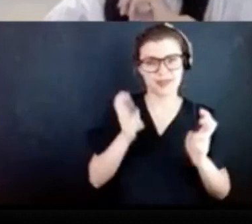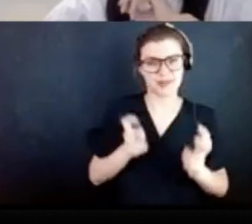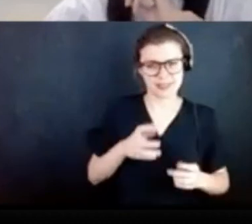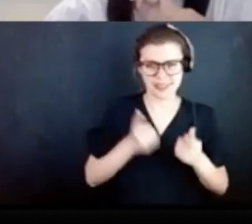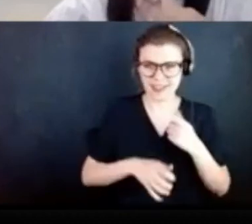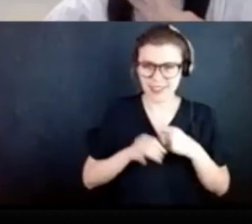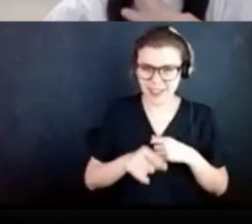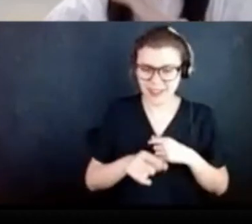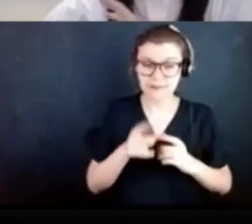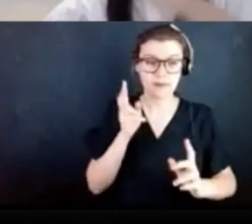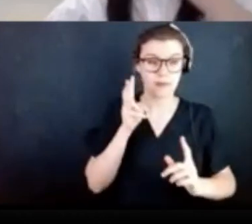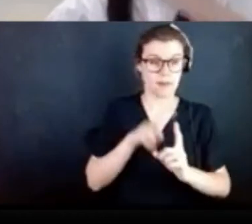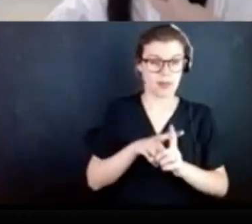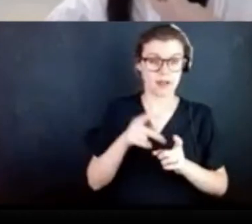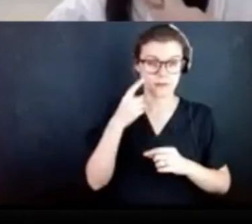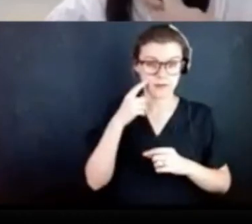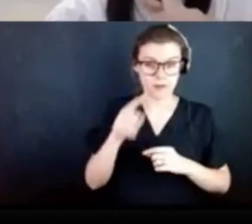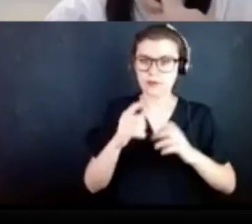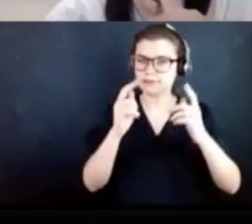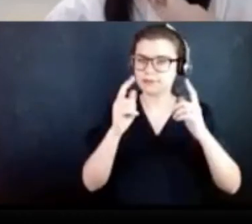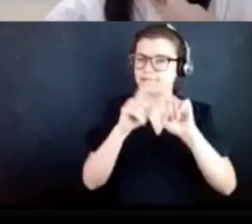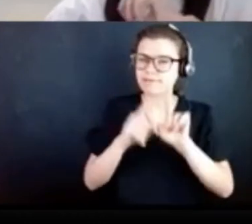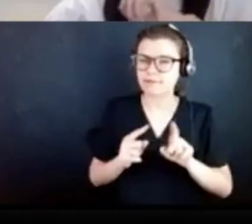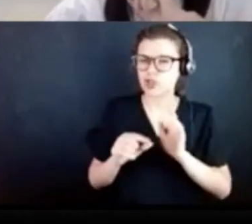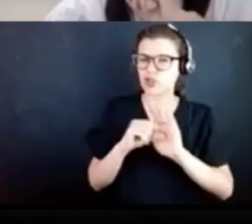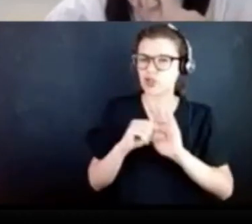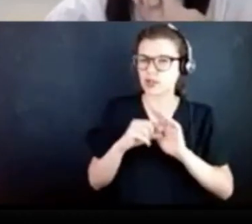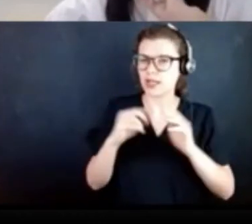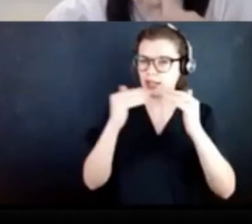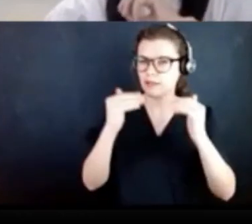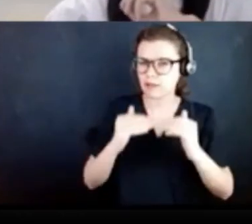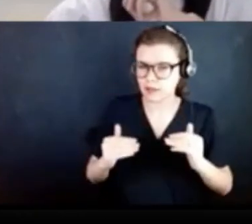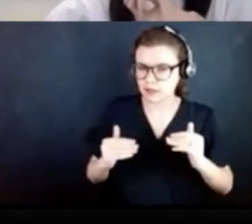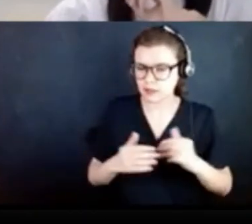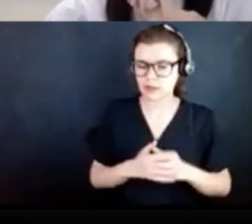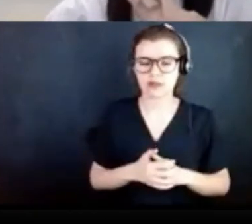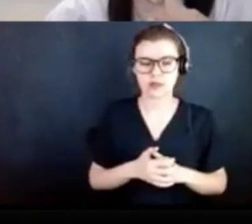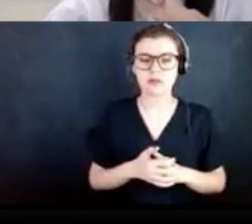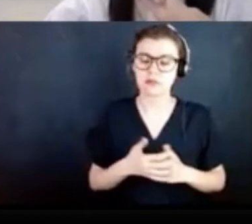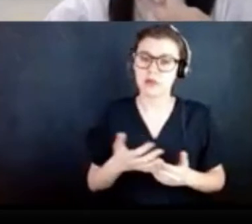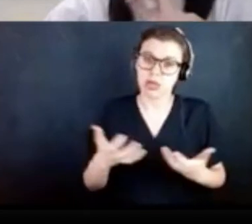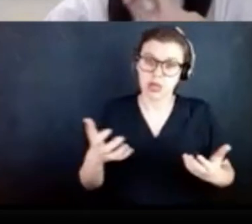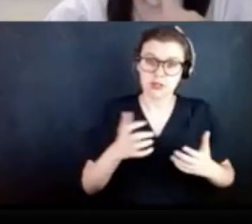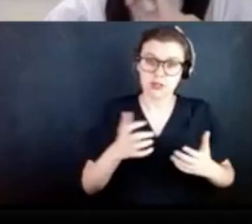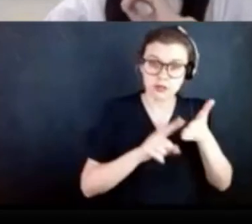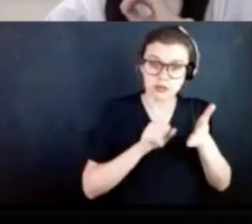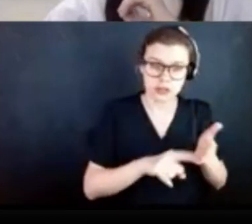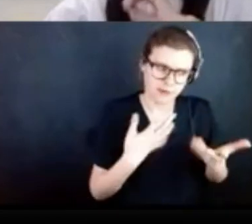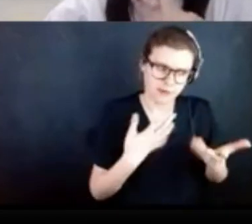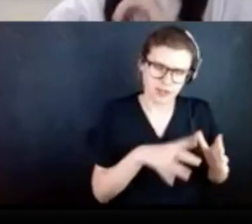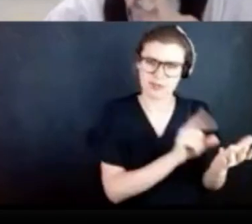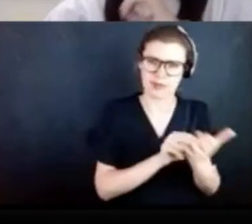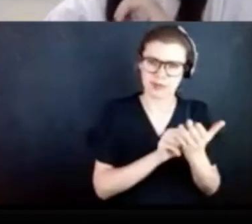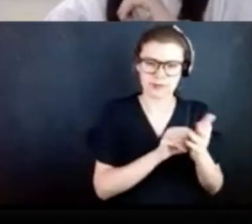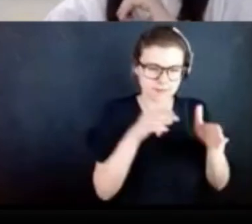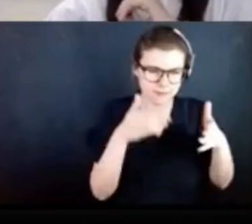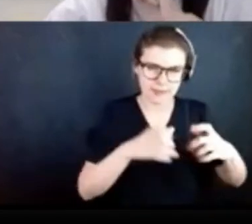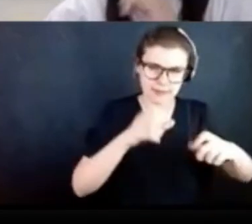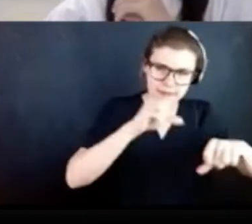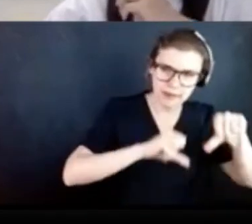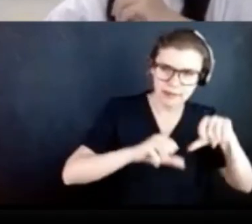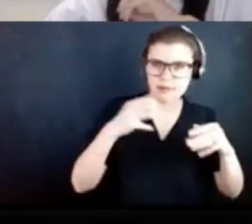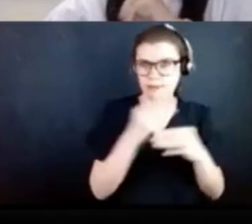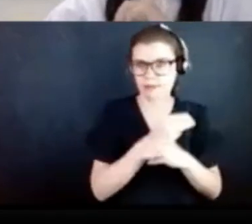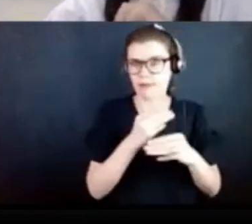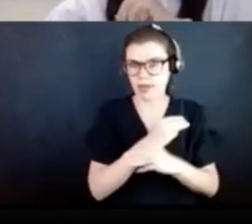learning contexts for all grade levels. And a large portion of literature focused on science and math education. And